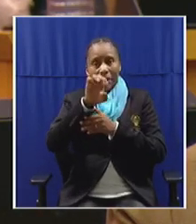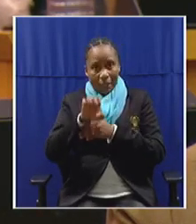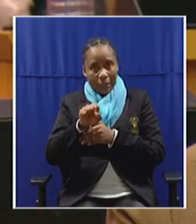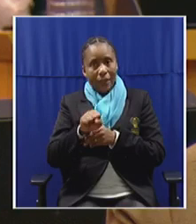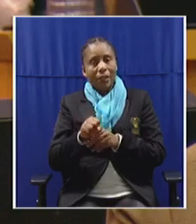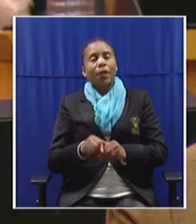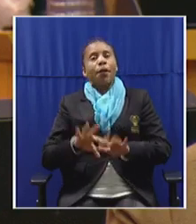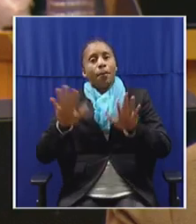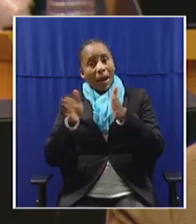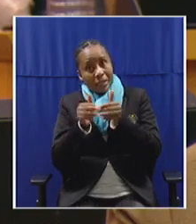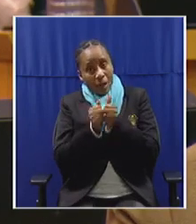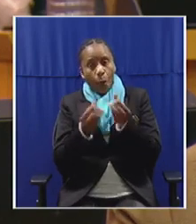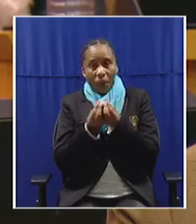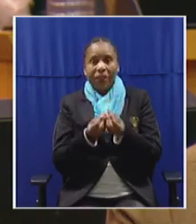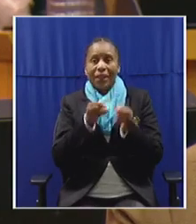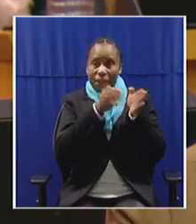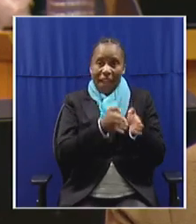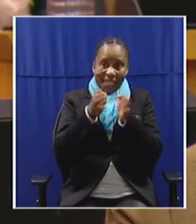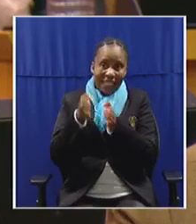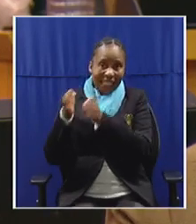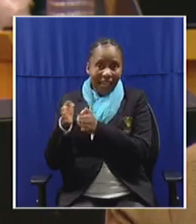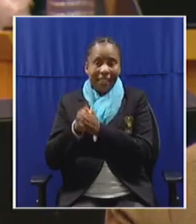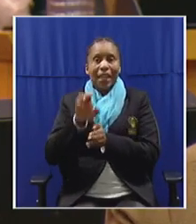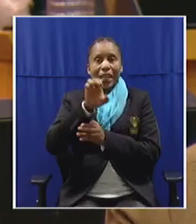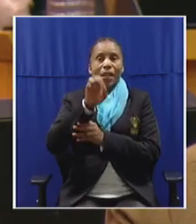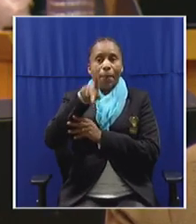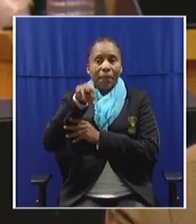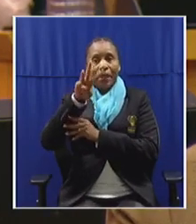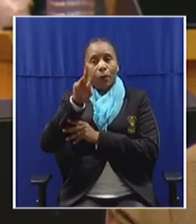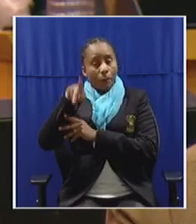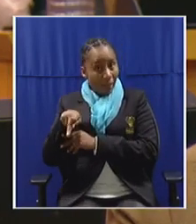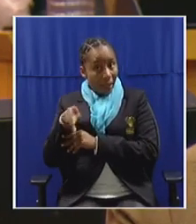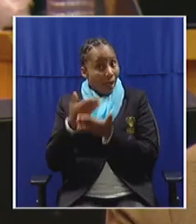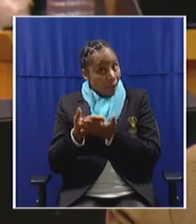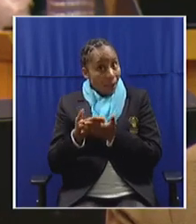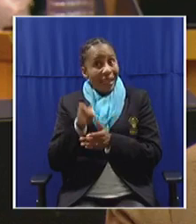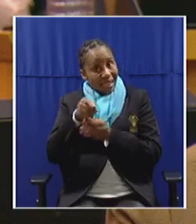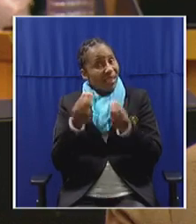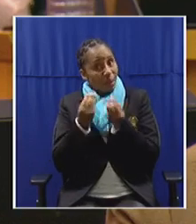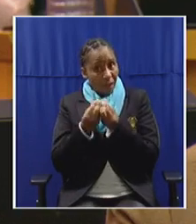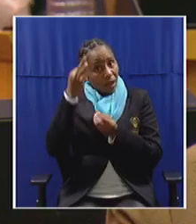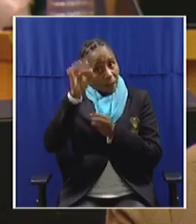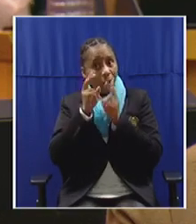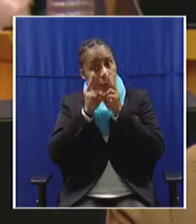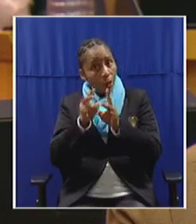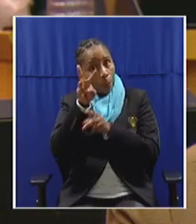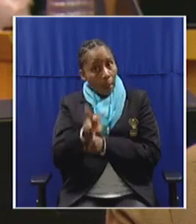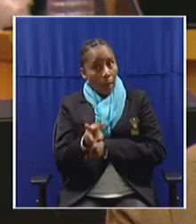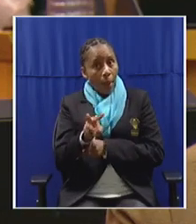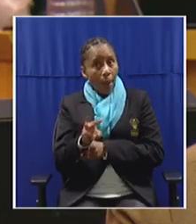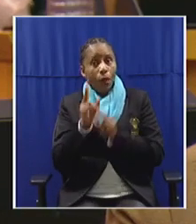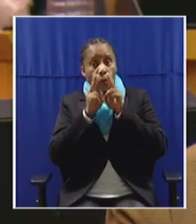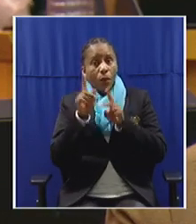EPWP phases and create more jobs? And is that something that government will be looking into, considering